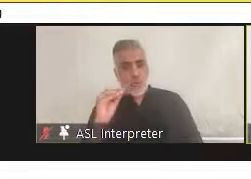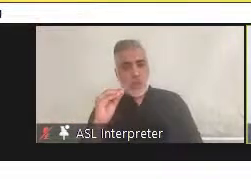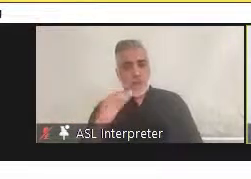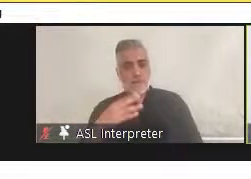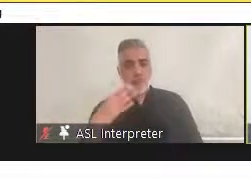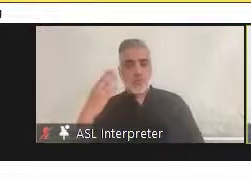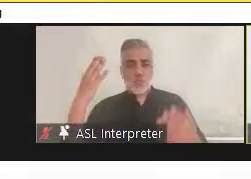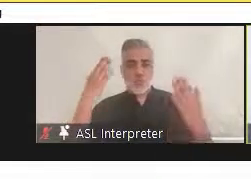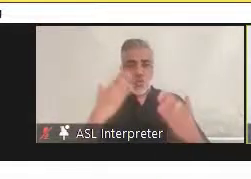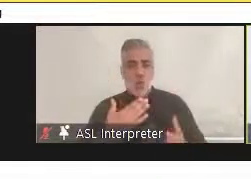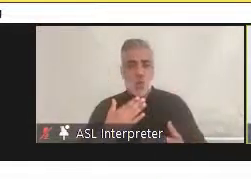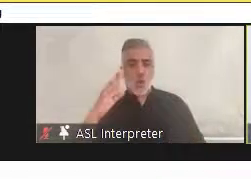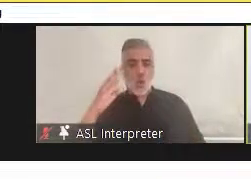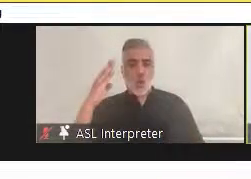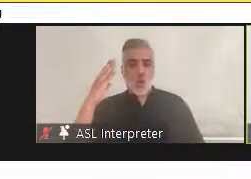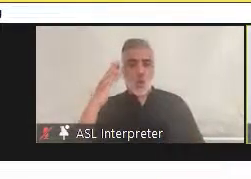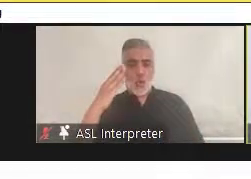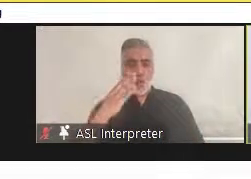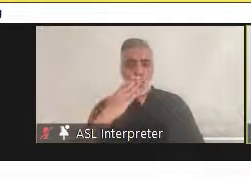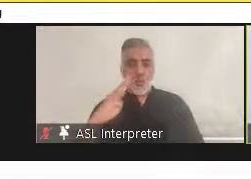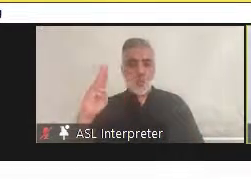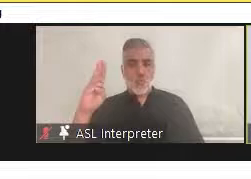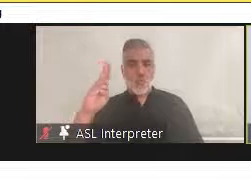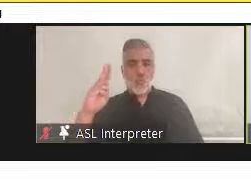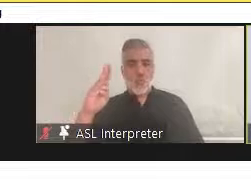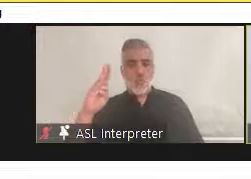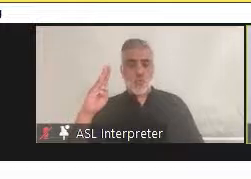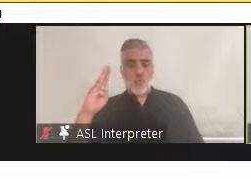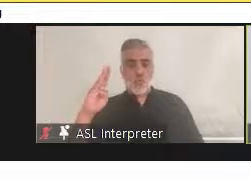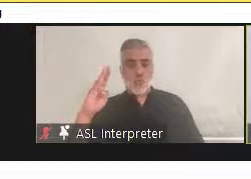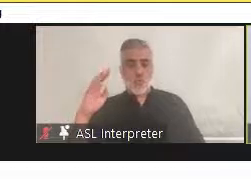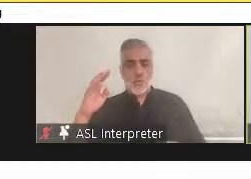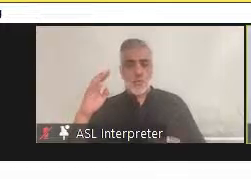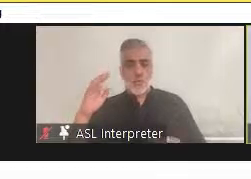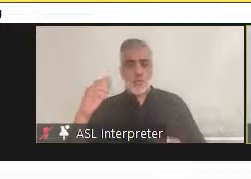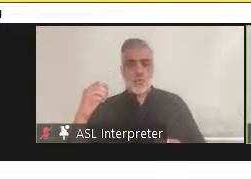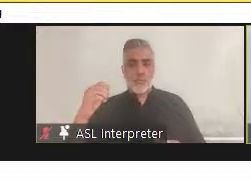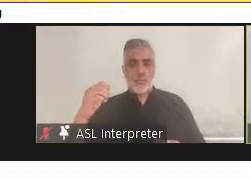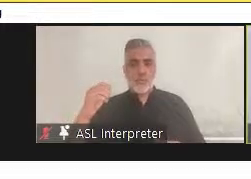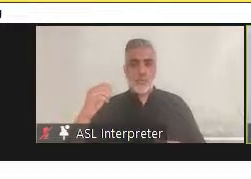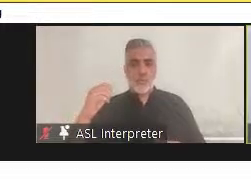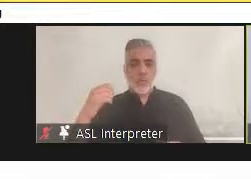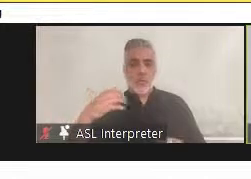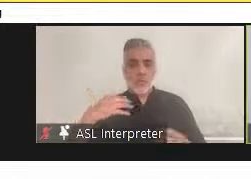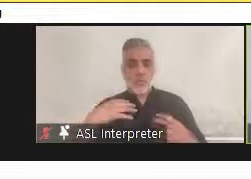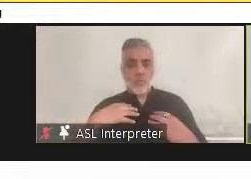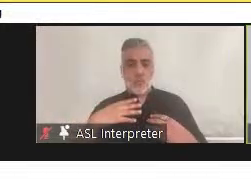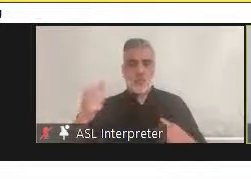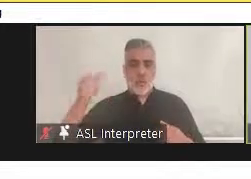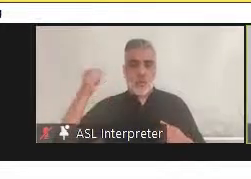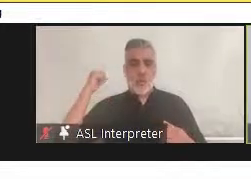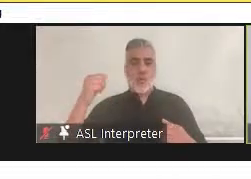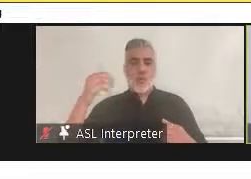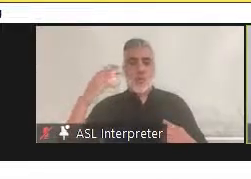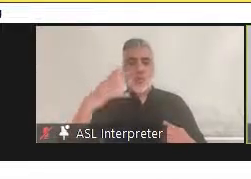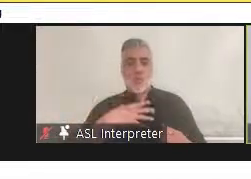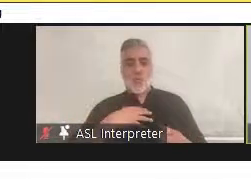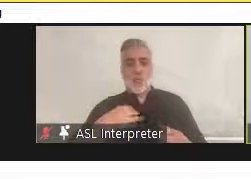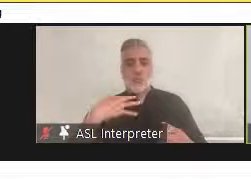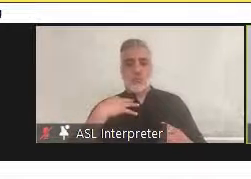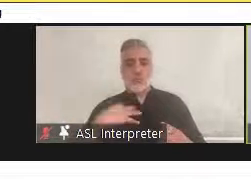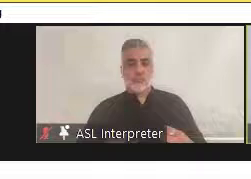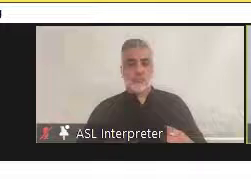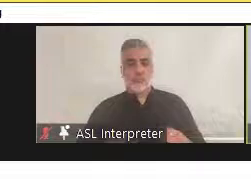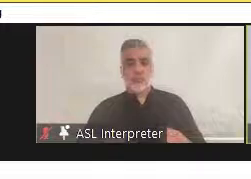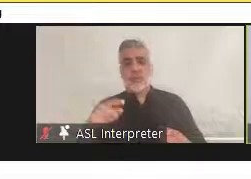blue trouser with a striped white and gray shirt. So that's the way I'm dressed,